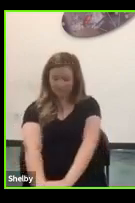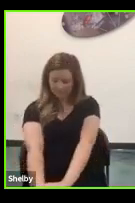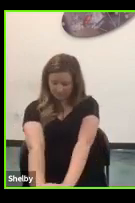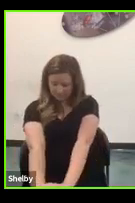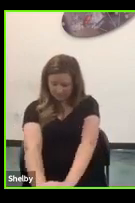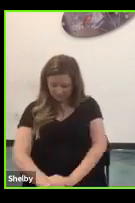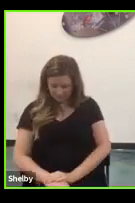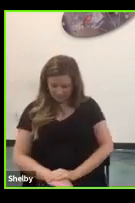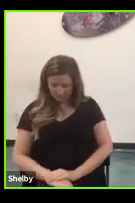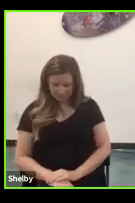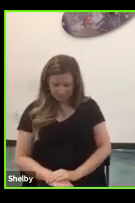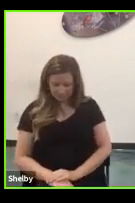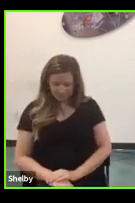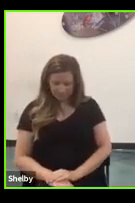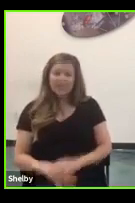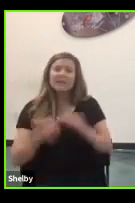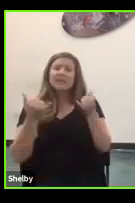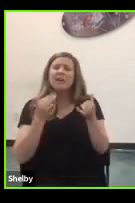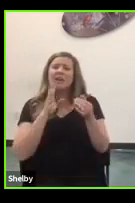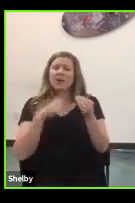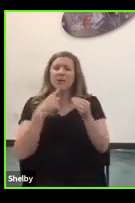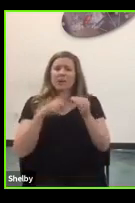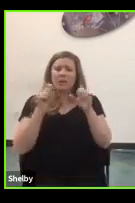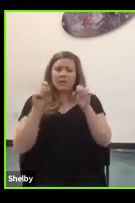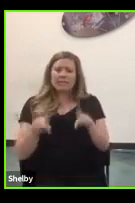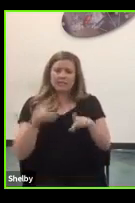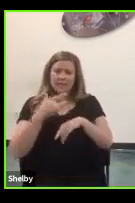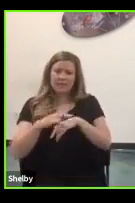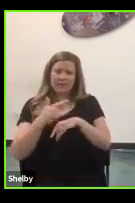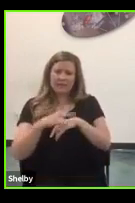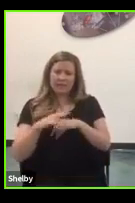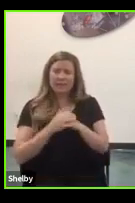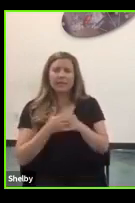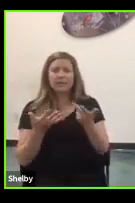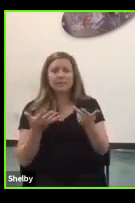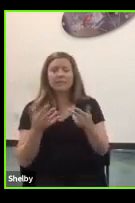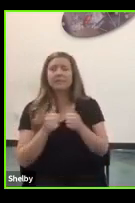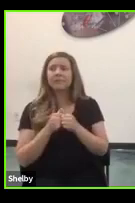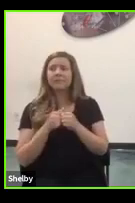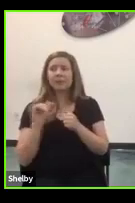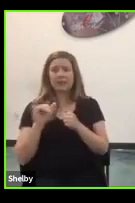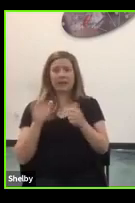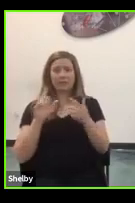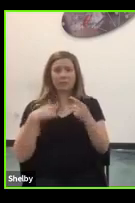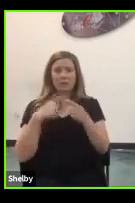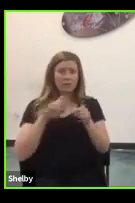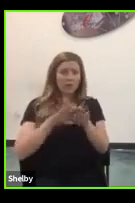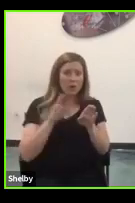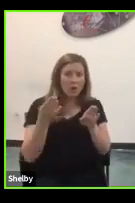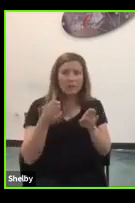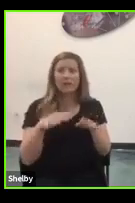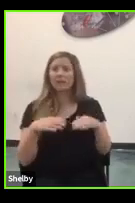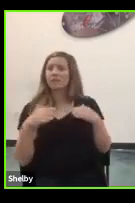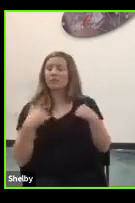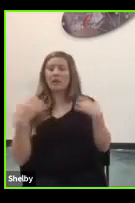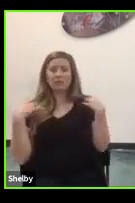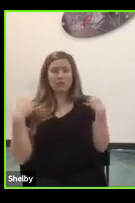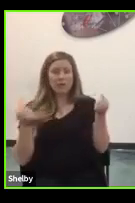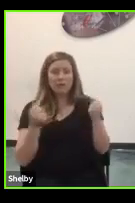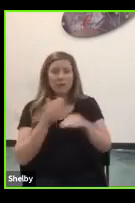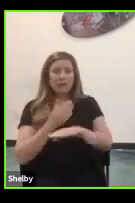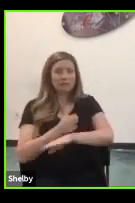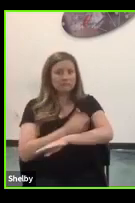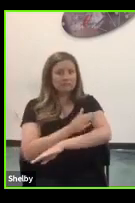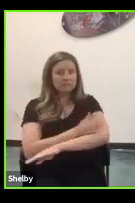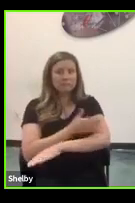Let's move into talking just about testing availability. In terms of our reopening and recovery, we have said many times this is